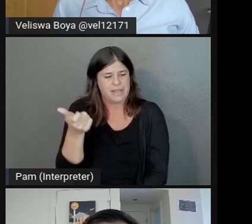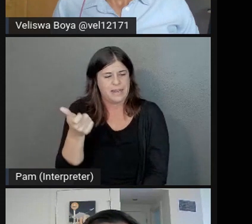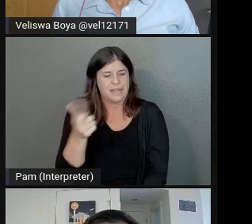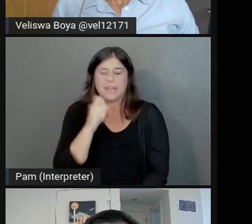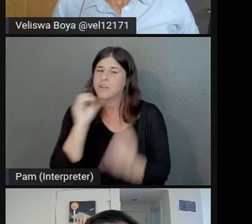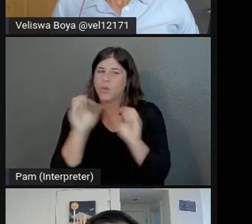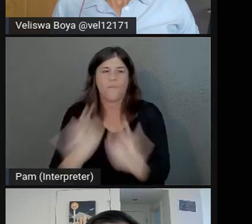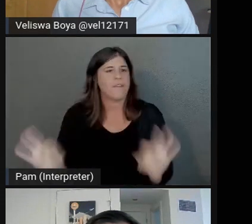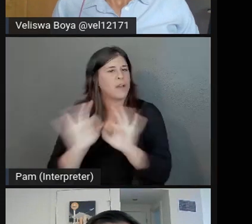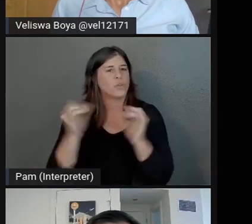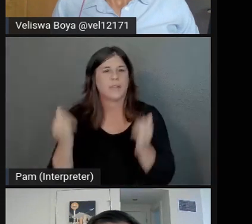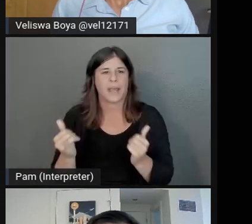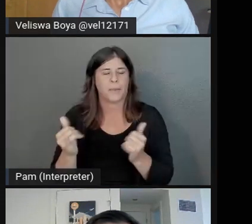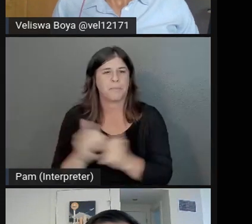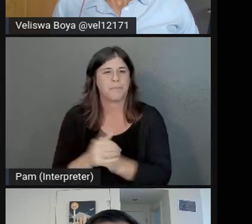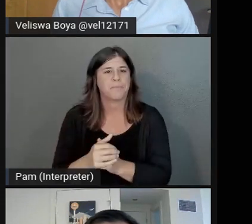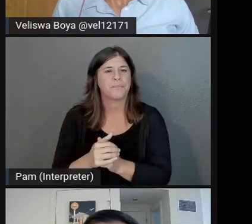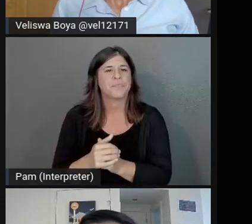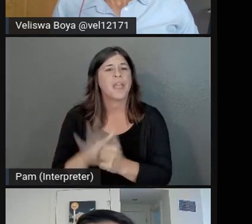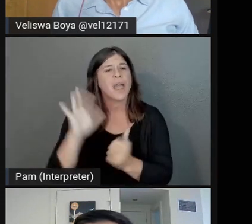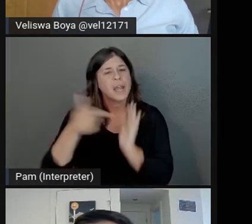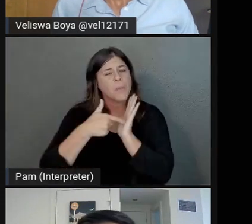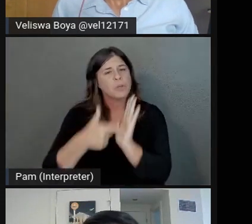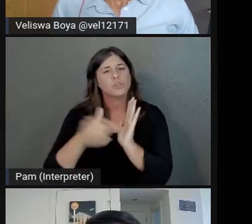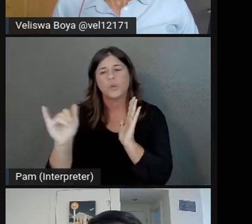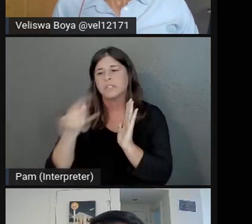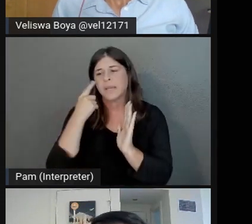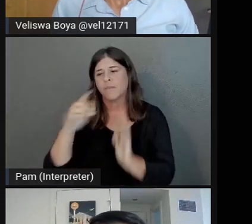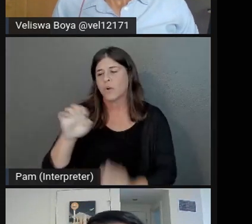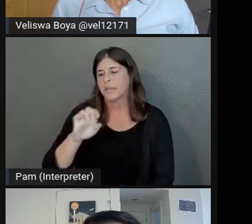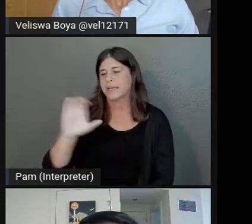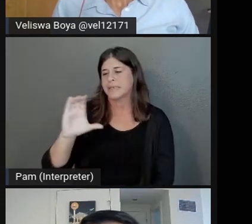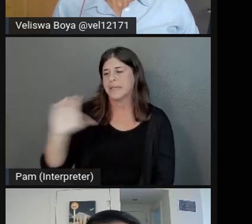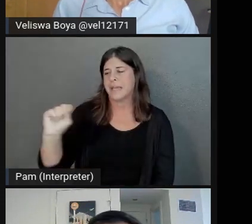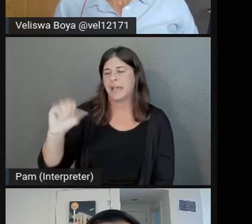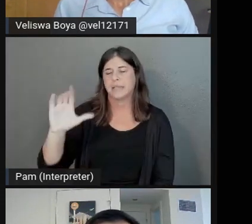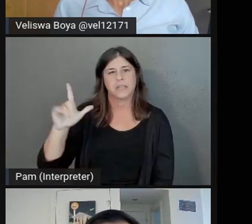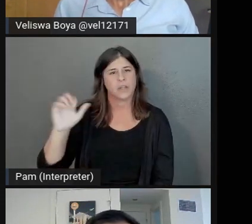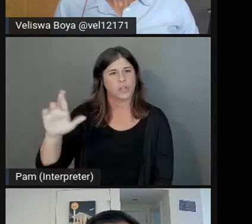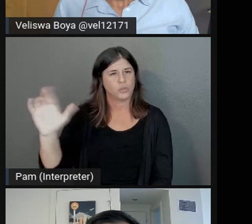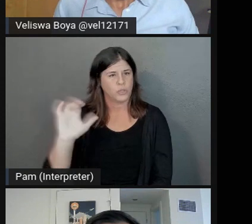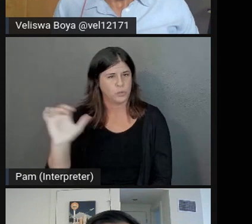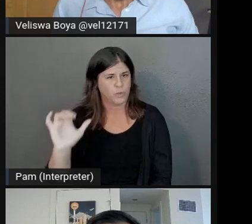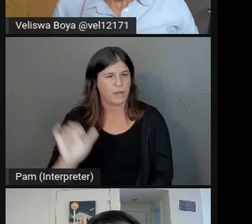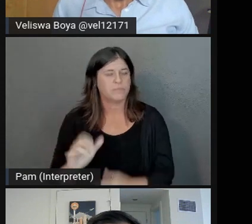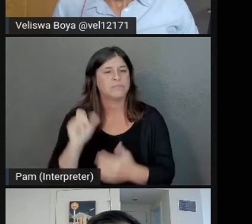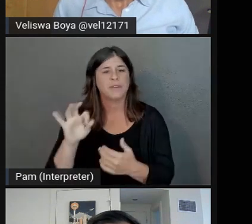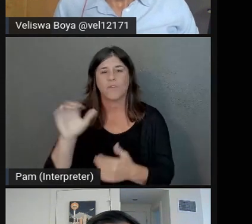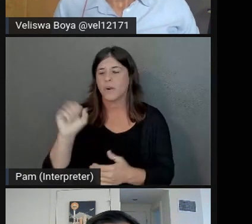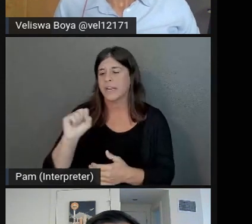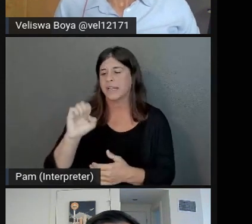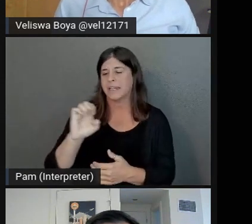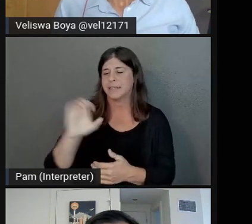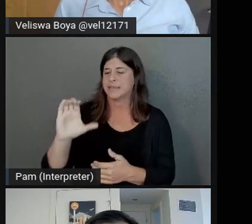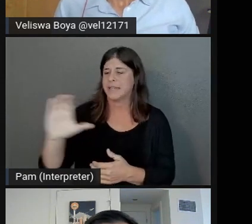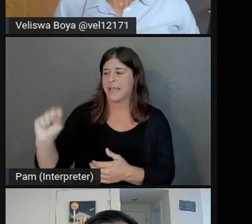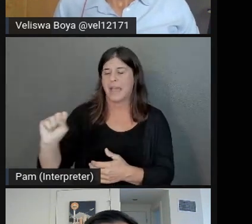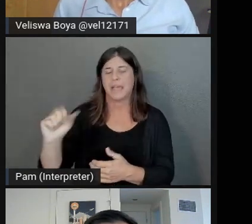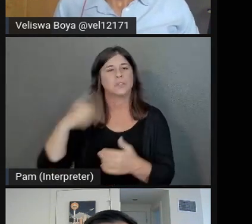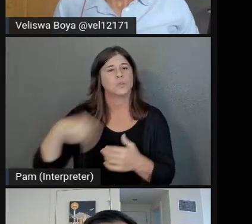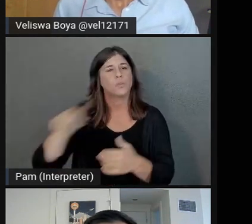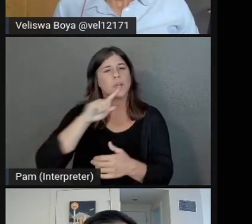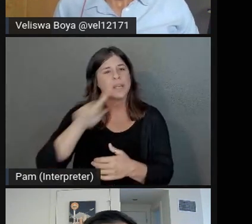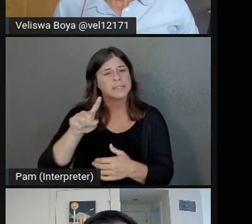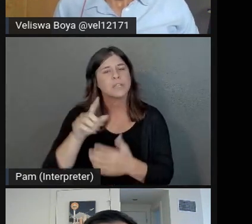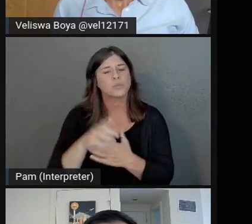now. And I'm going to just showcase the same for ECS cluster as well. In case of ECS, we